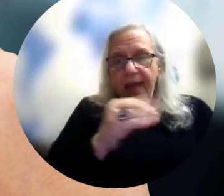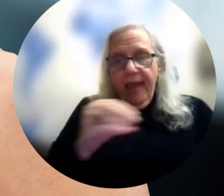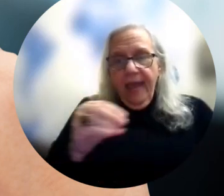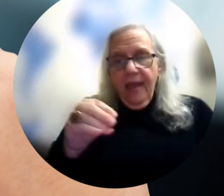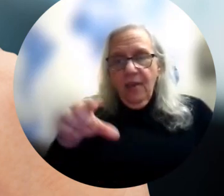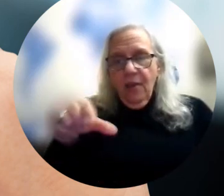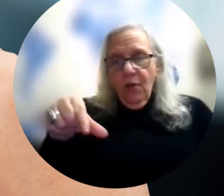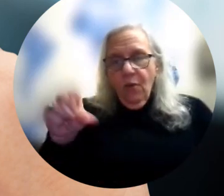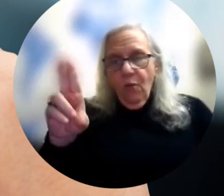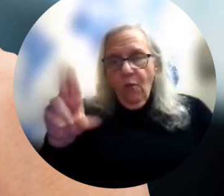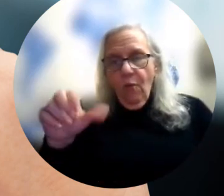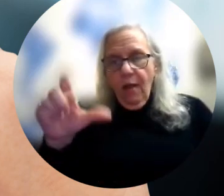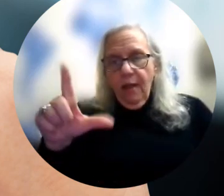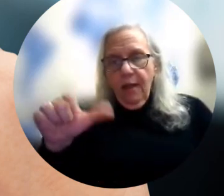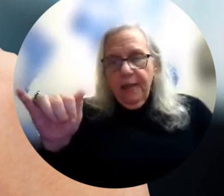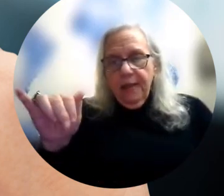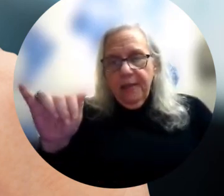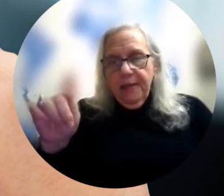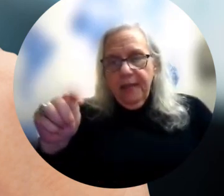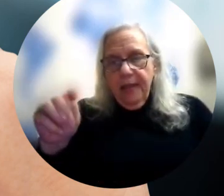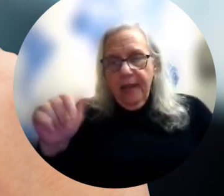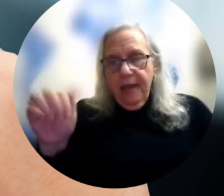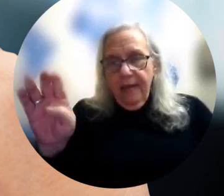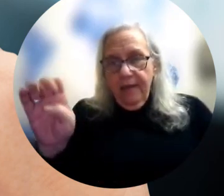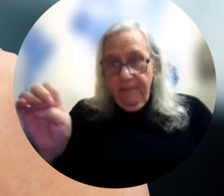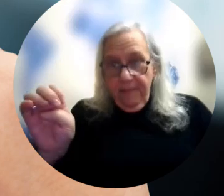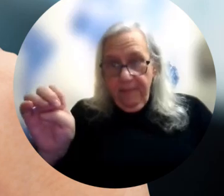quantitative and qualitative